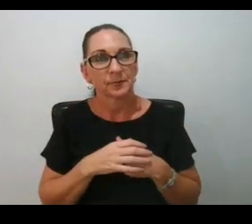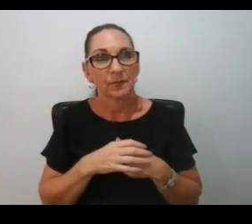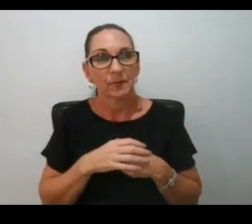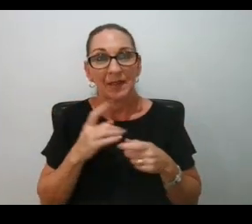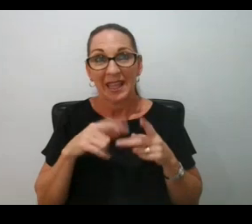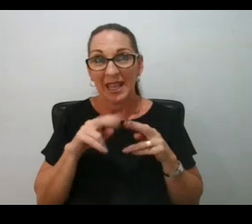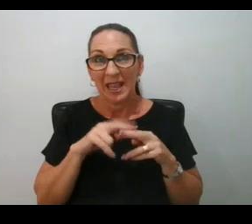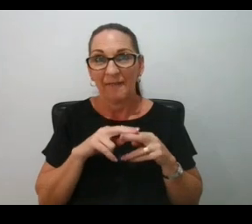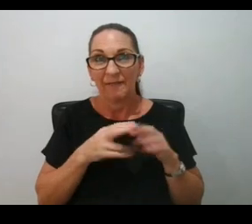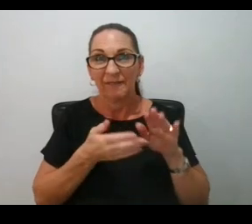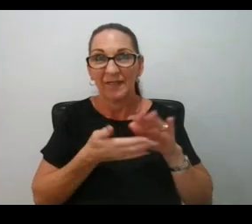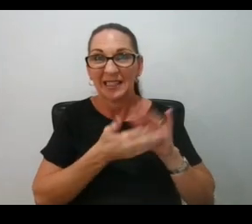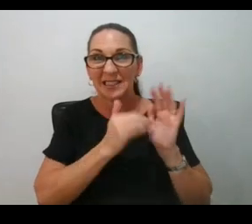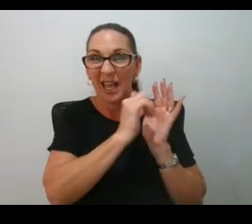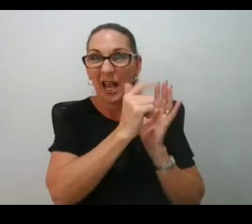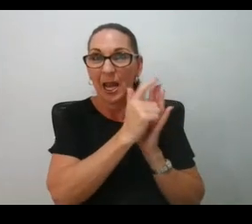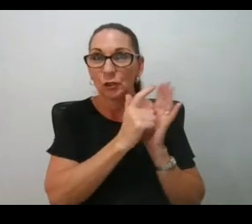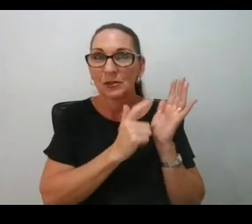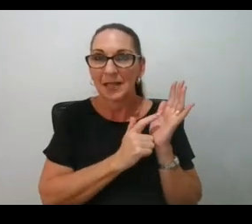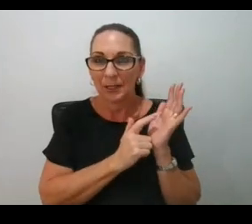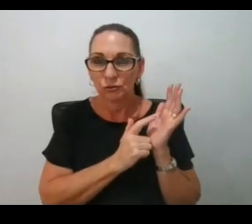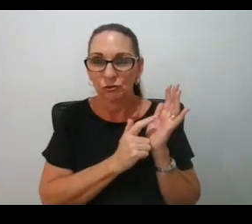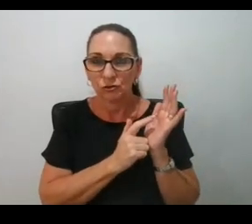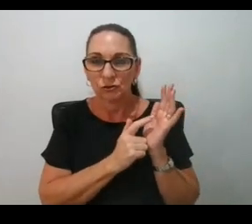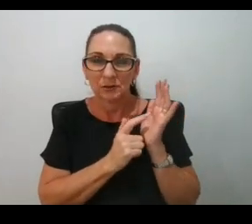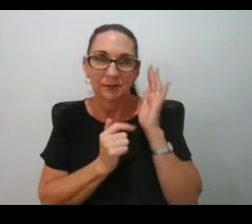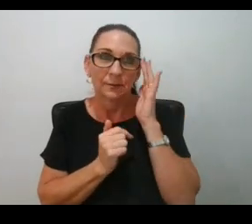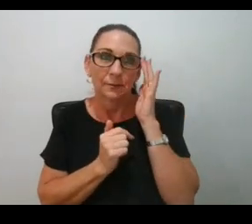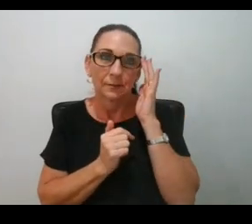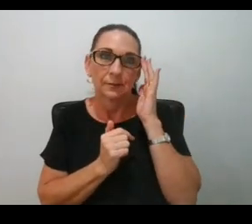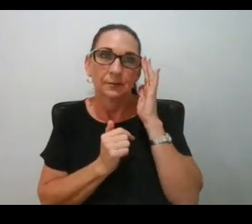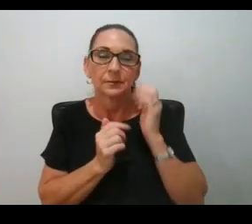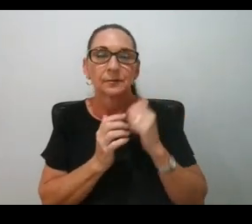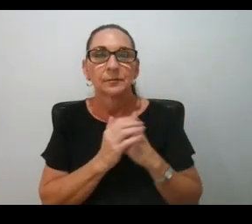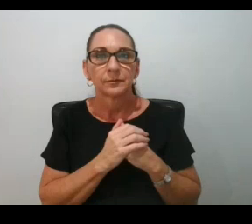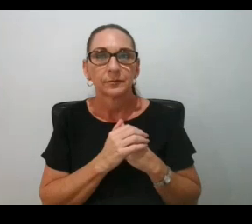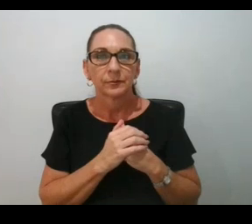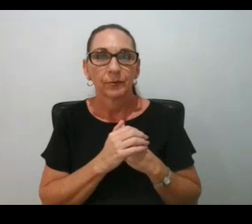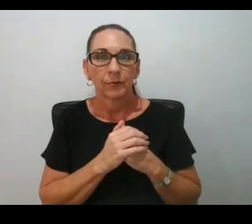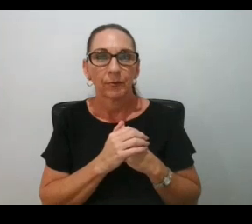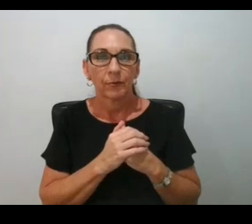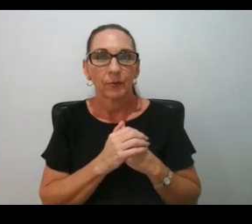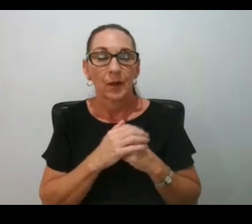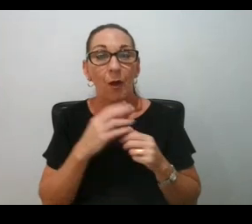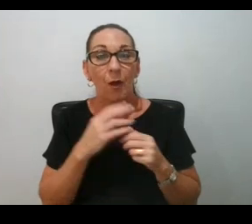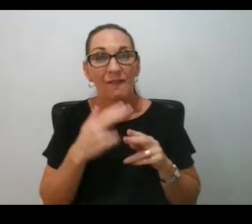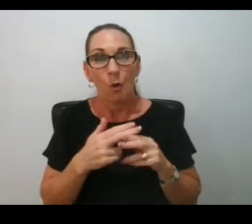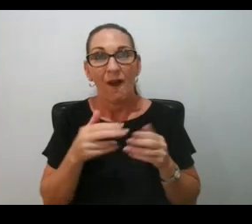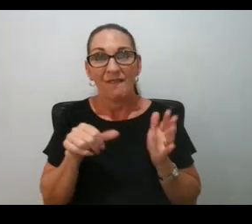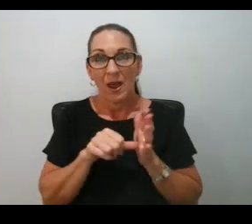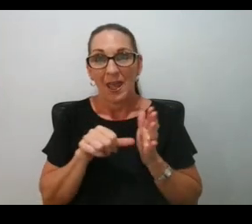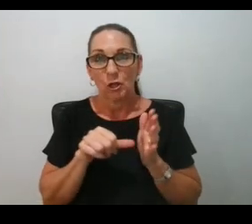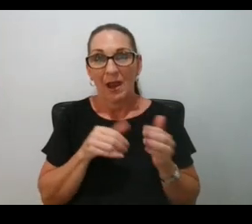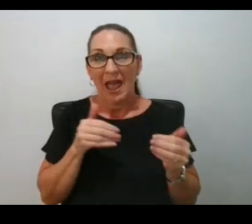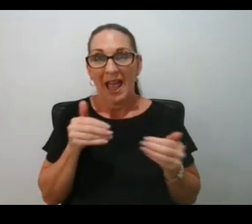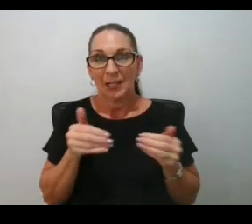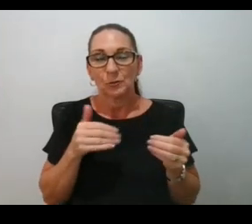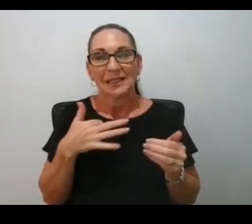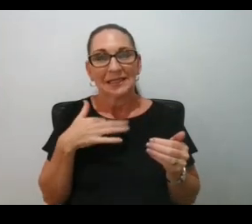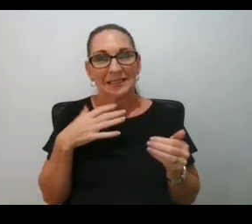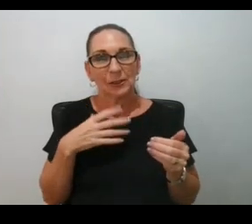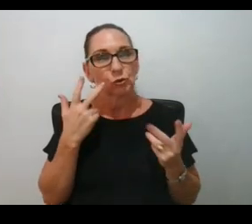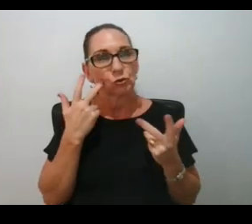legislation, one of the issues is that in theory with financial hardship, you need to be able to show a way out